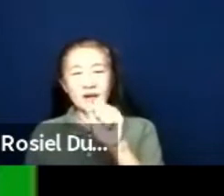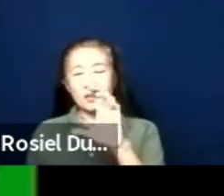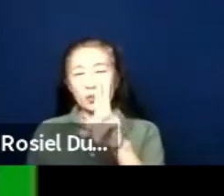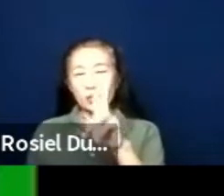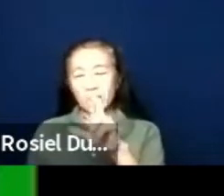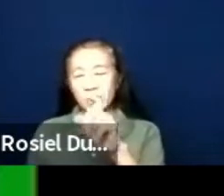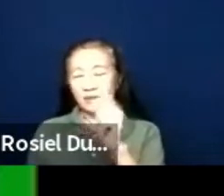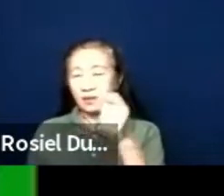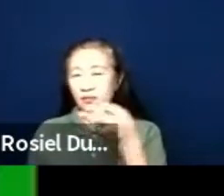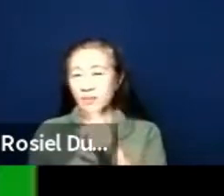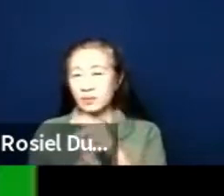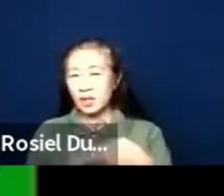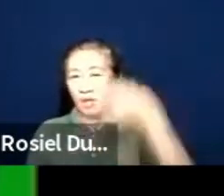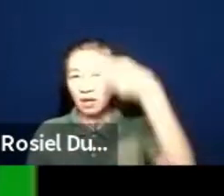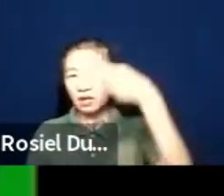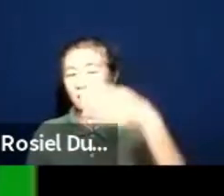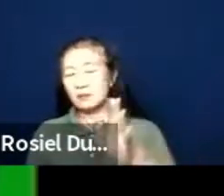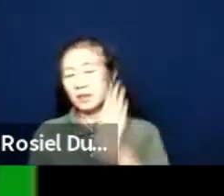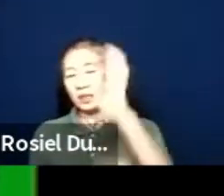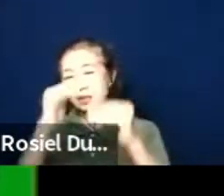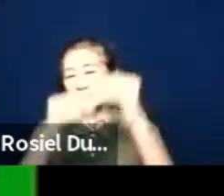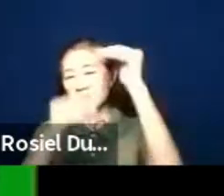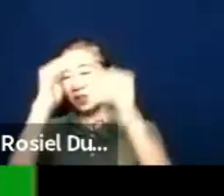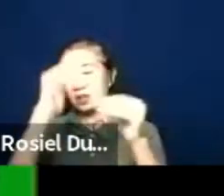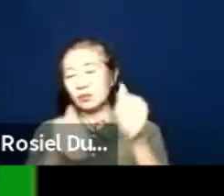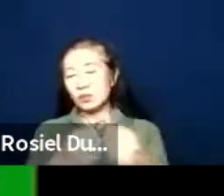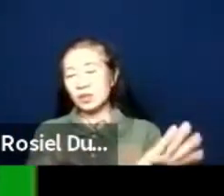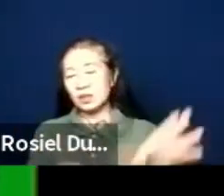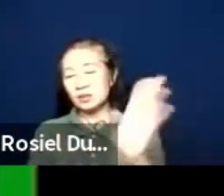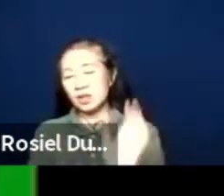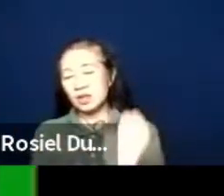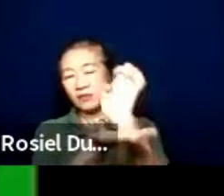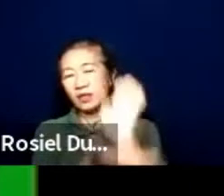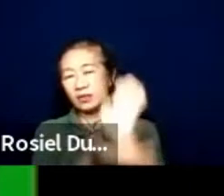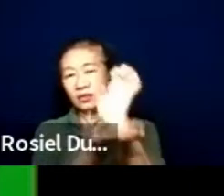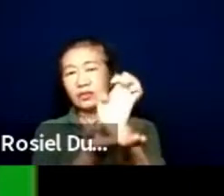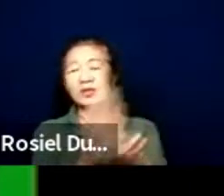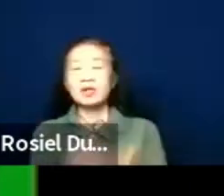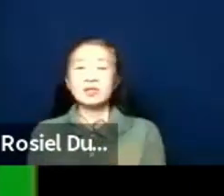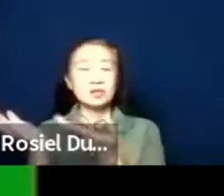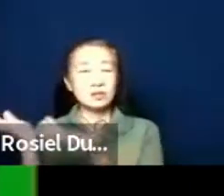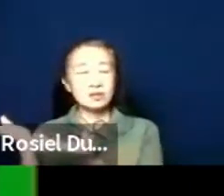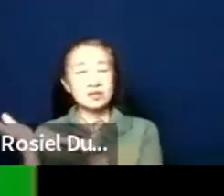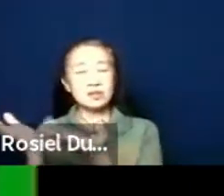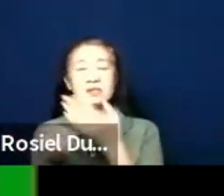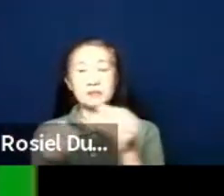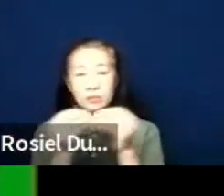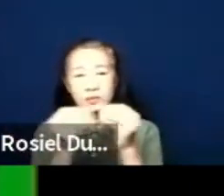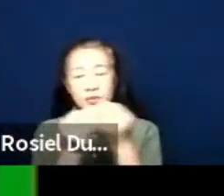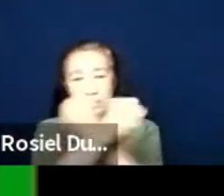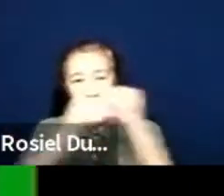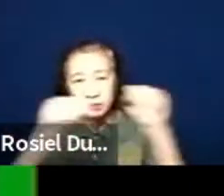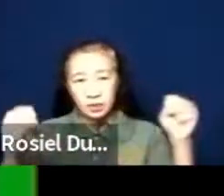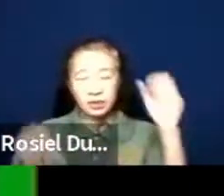building without use of elevator. Okay, it is this one or this type is much safer than